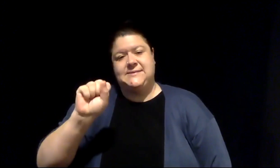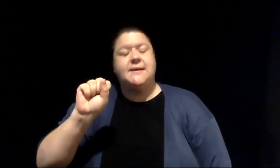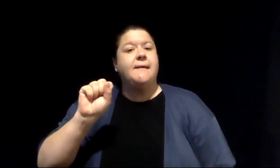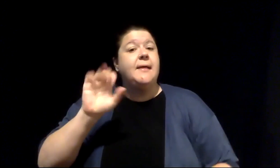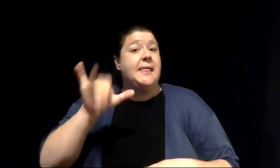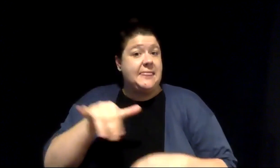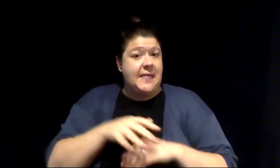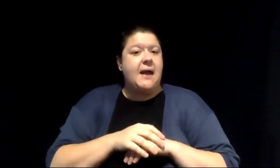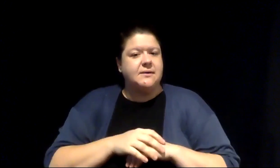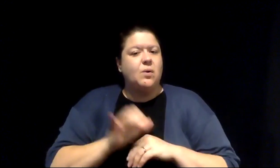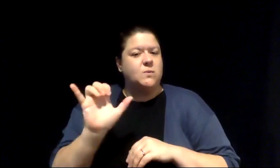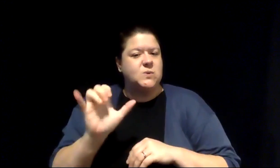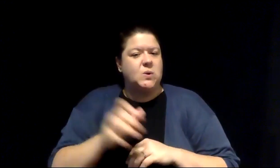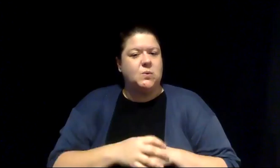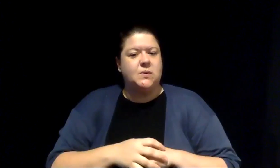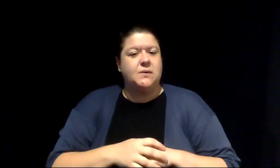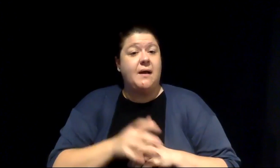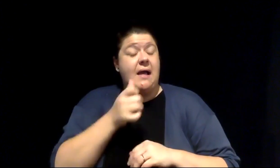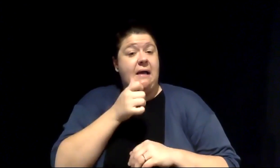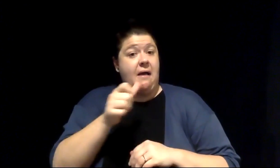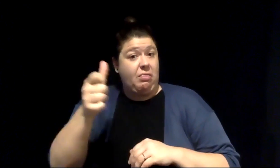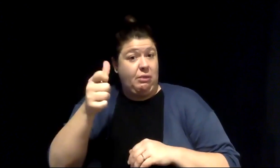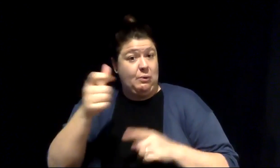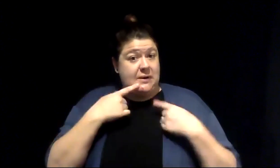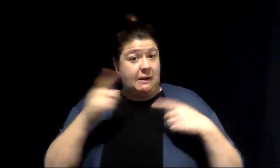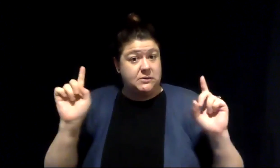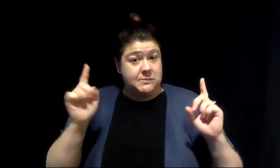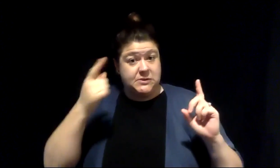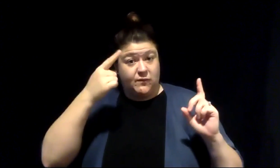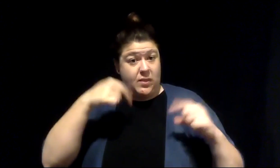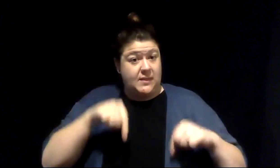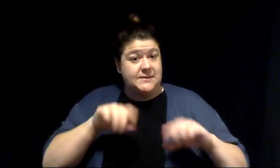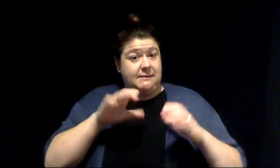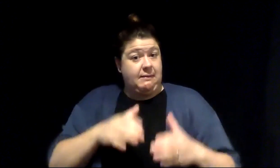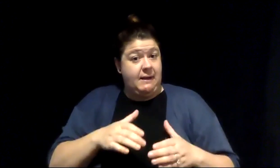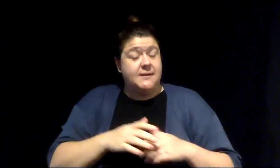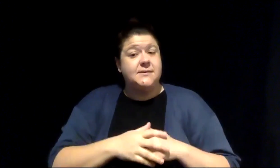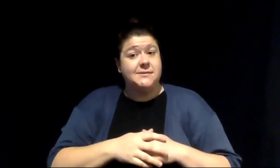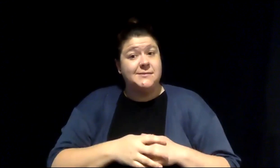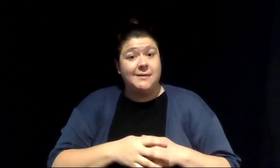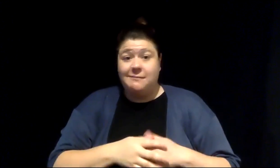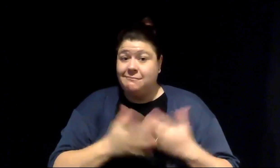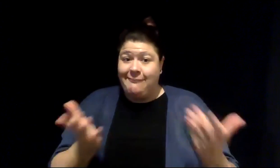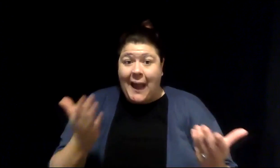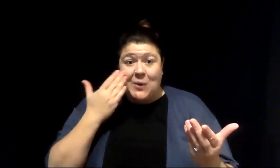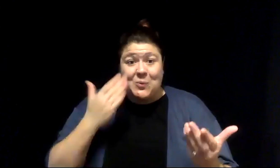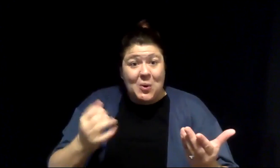here. The other announcements that I wanted to make for this class is that, believe it or not,